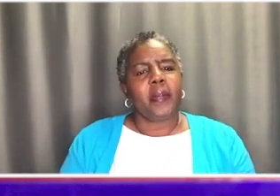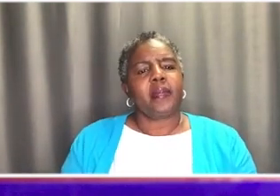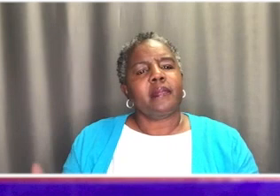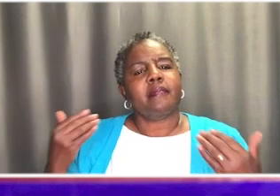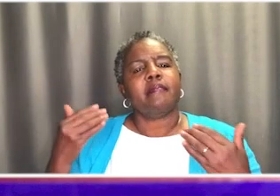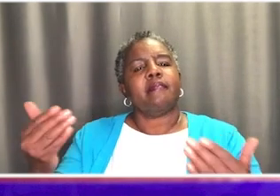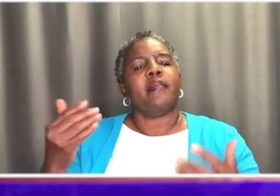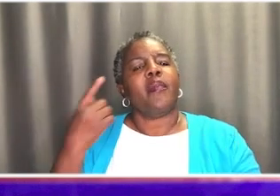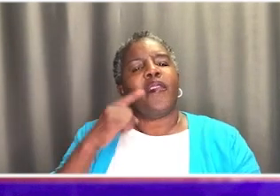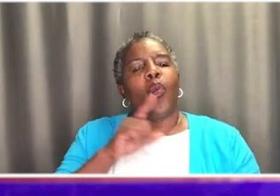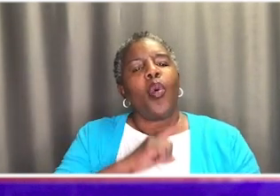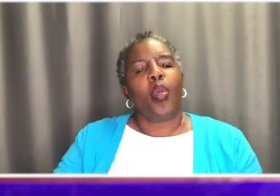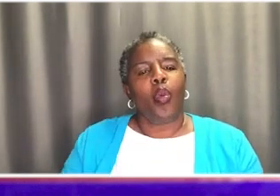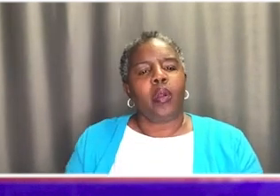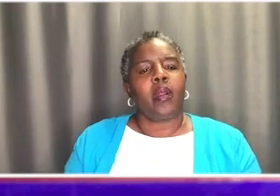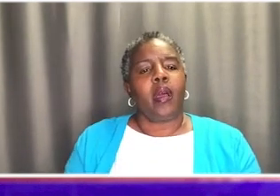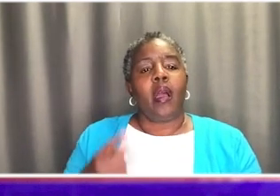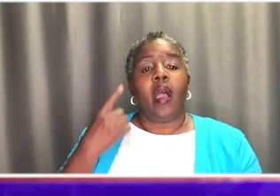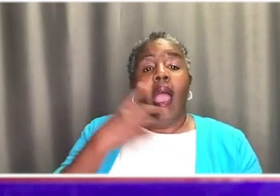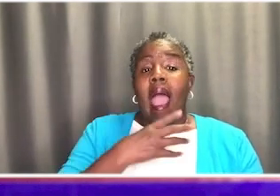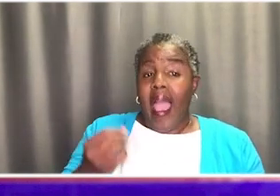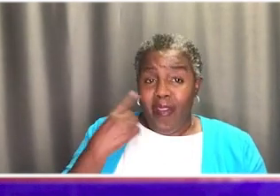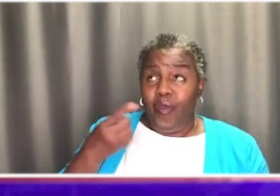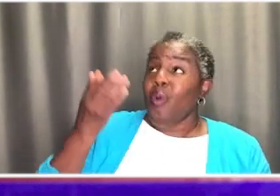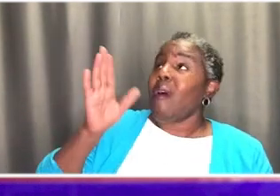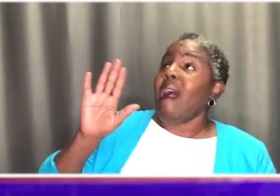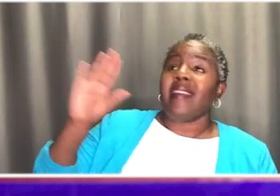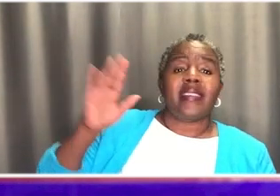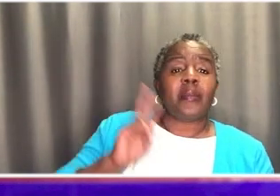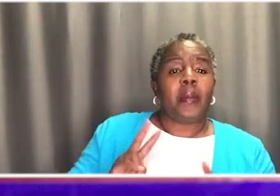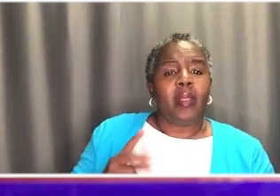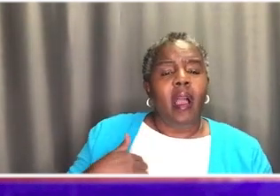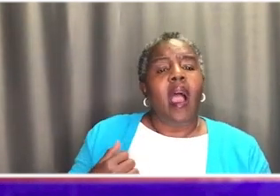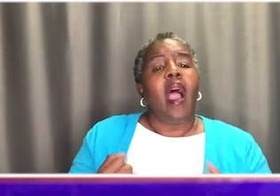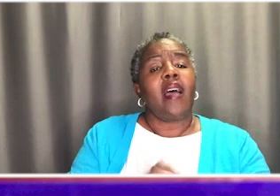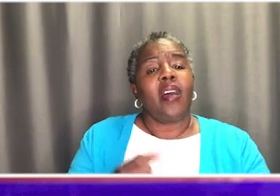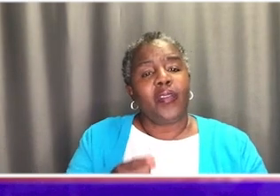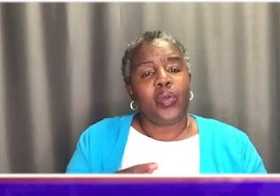Lord and for God's people. I love you.